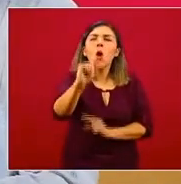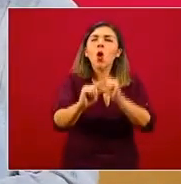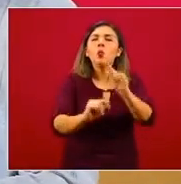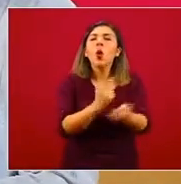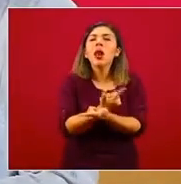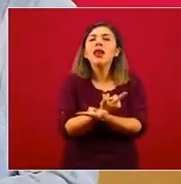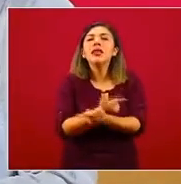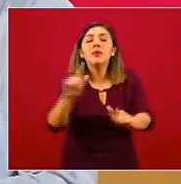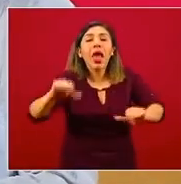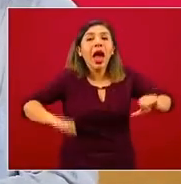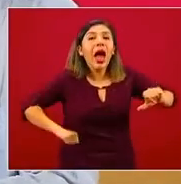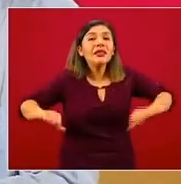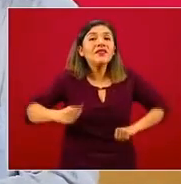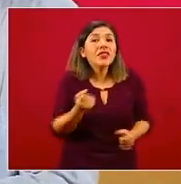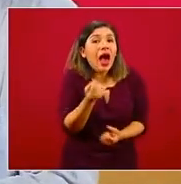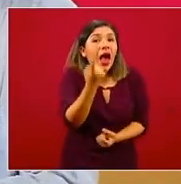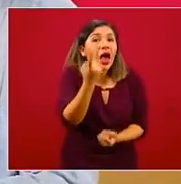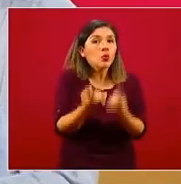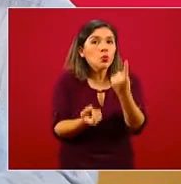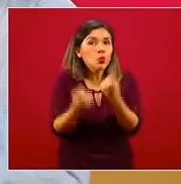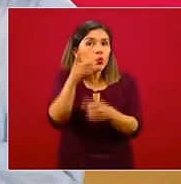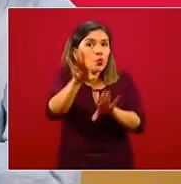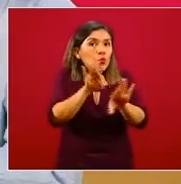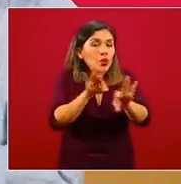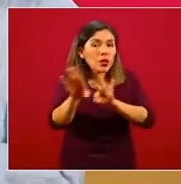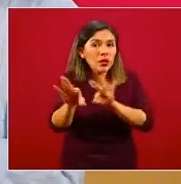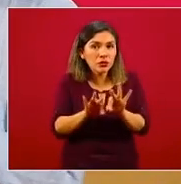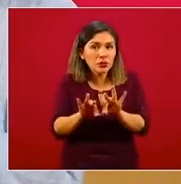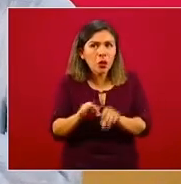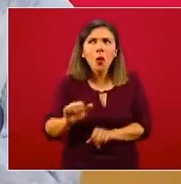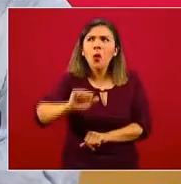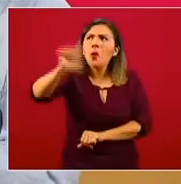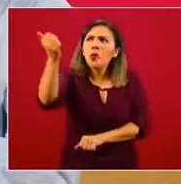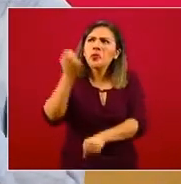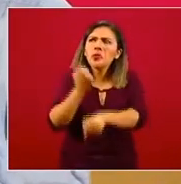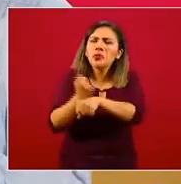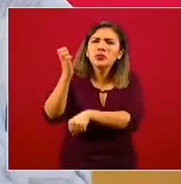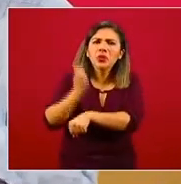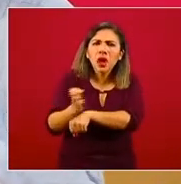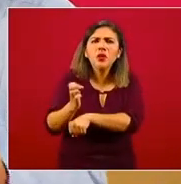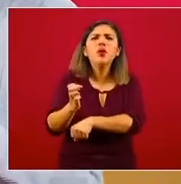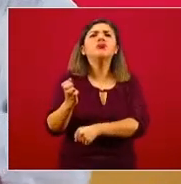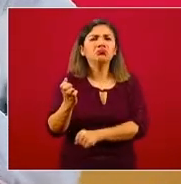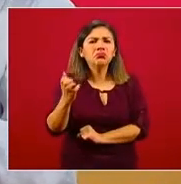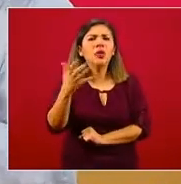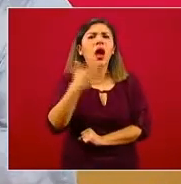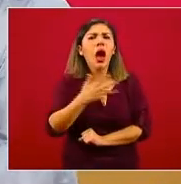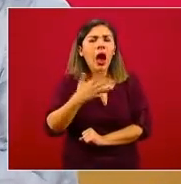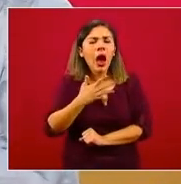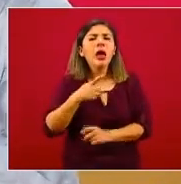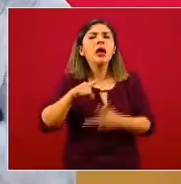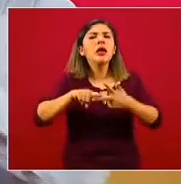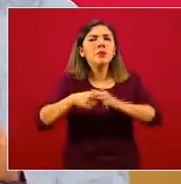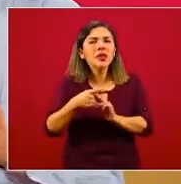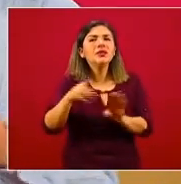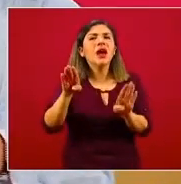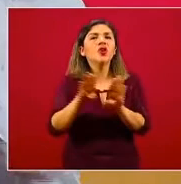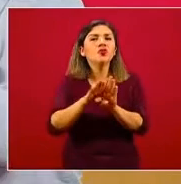other states might start reopening some activities, and some other